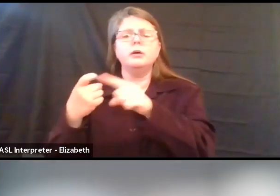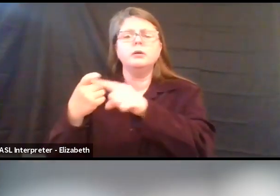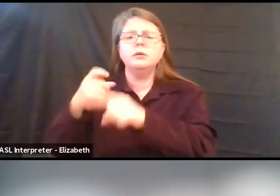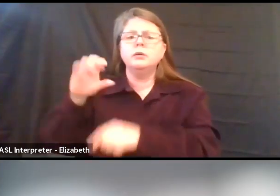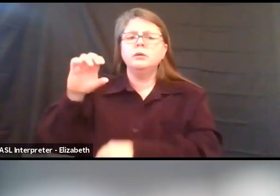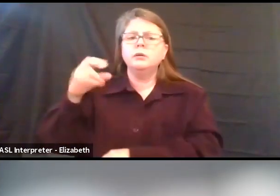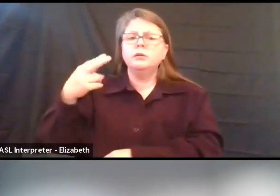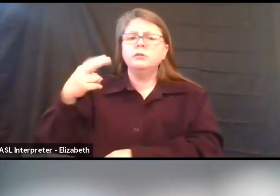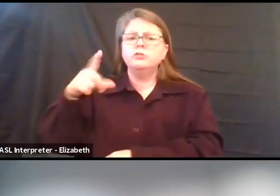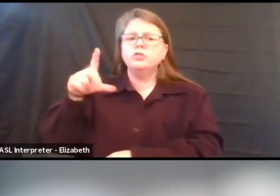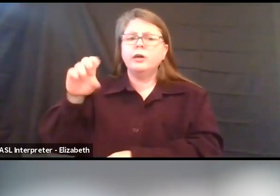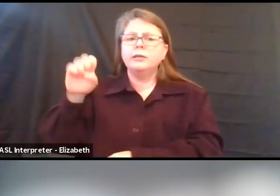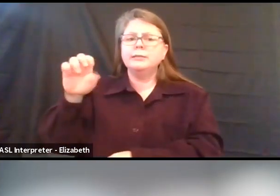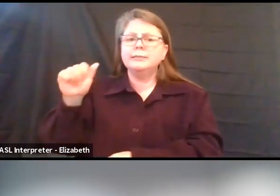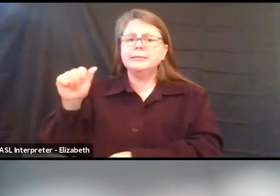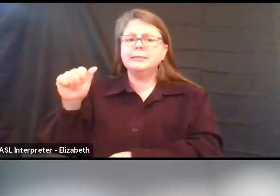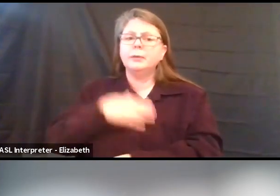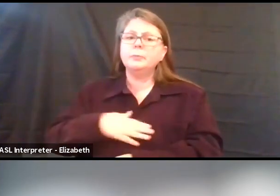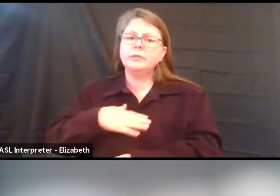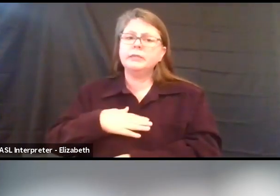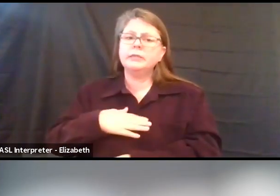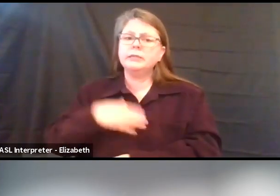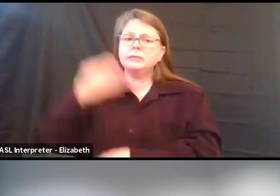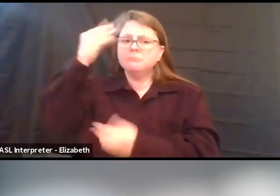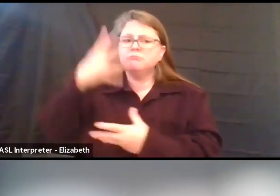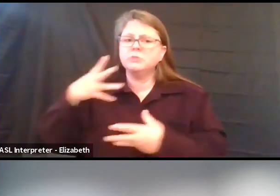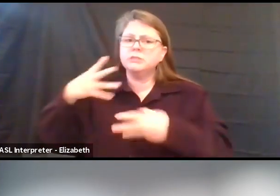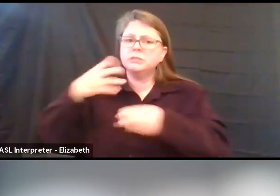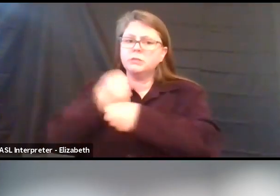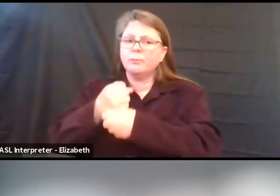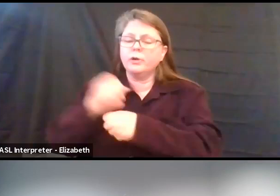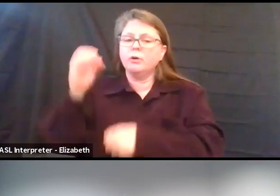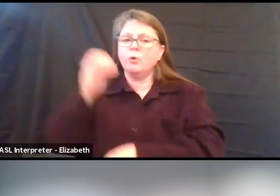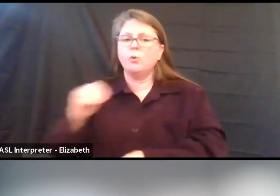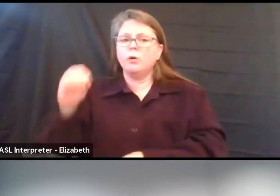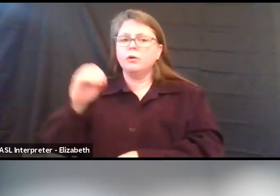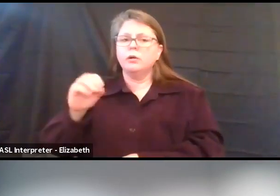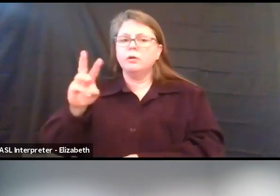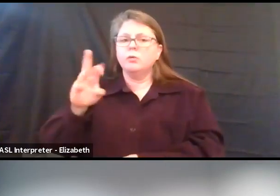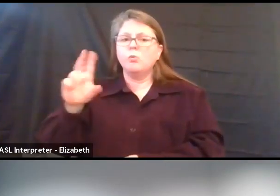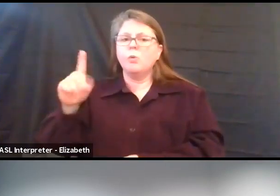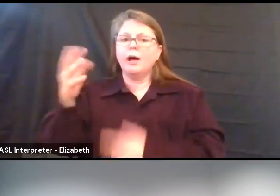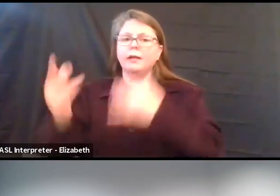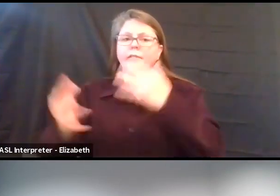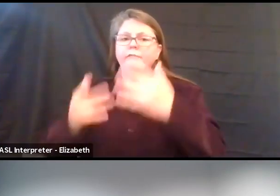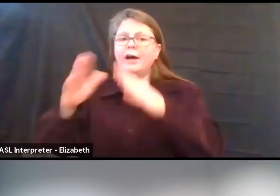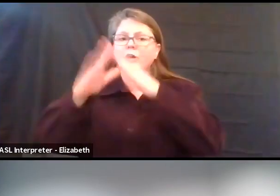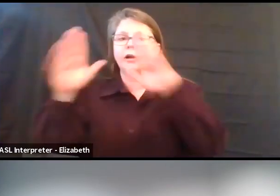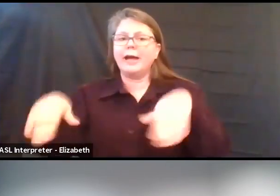us a summary of the Oregon Wildfire Housing Fund and who that may benefit.